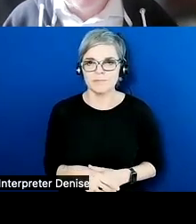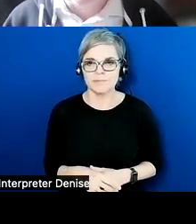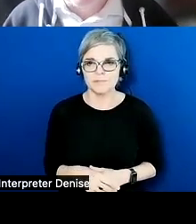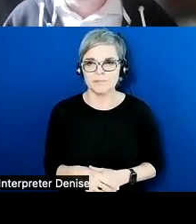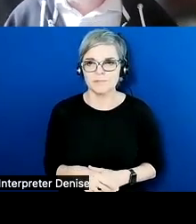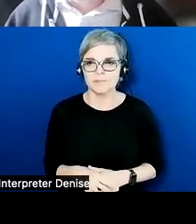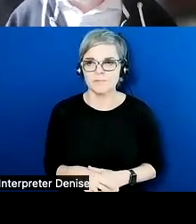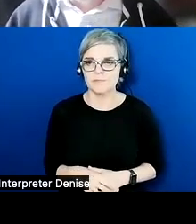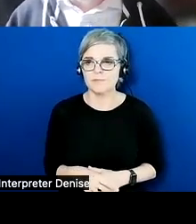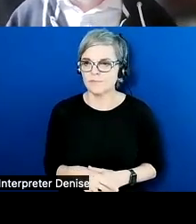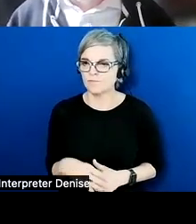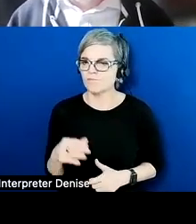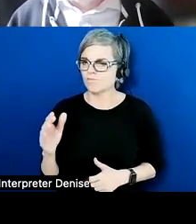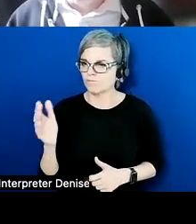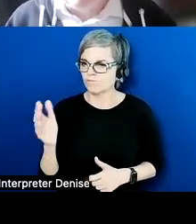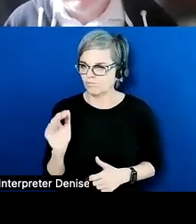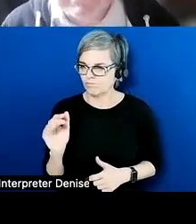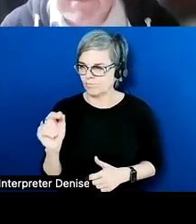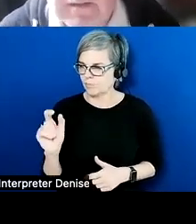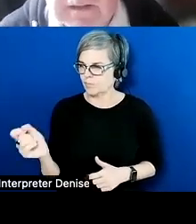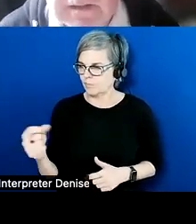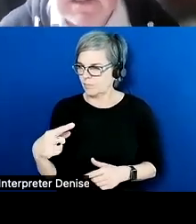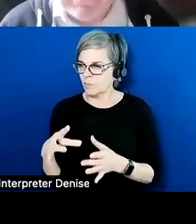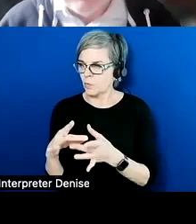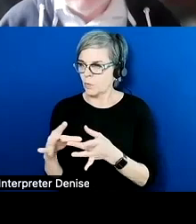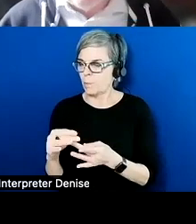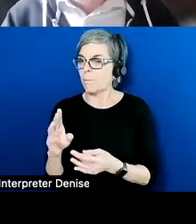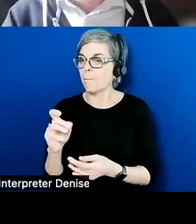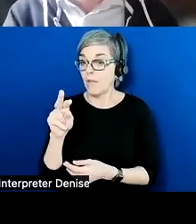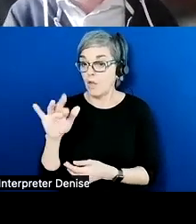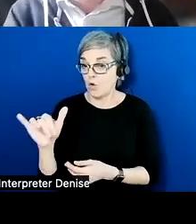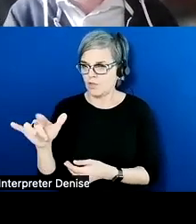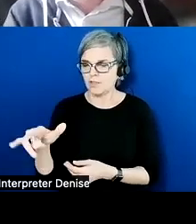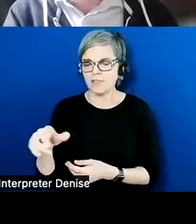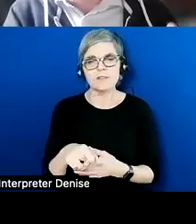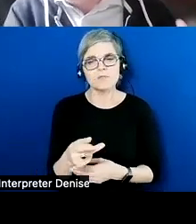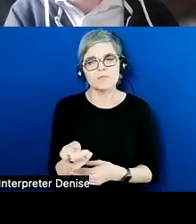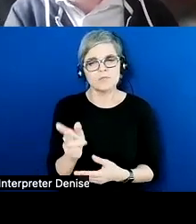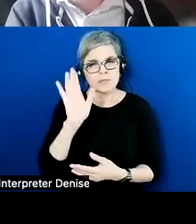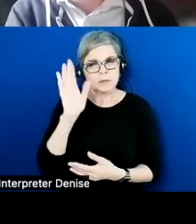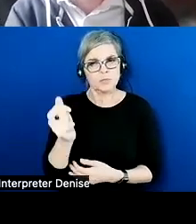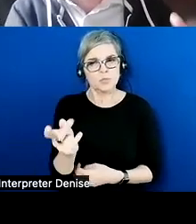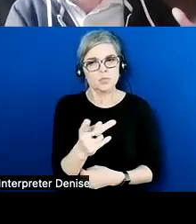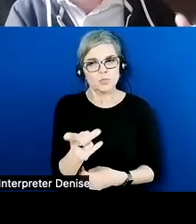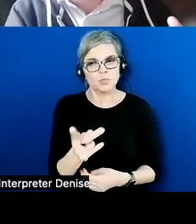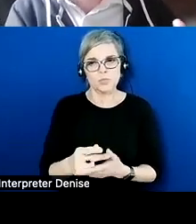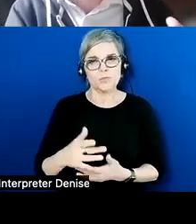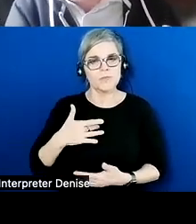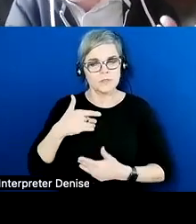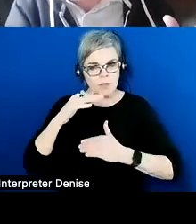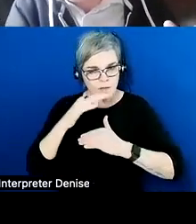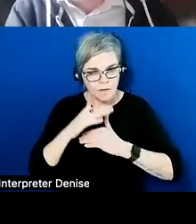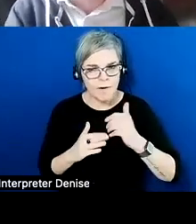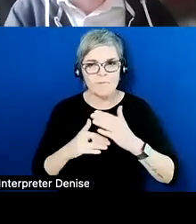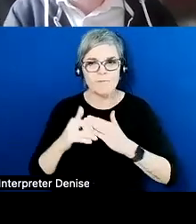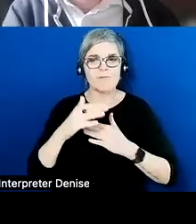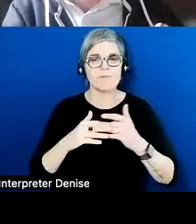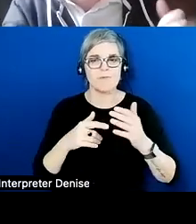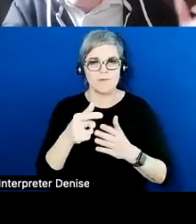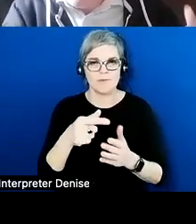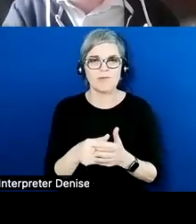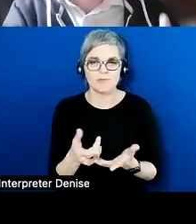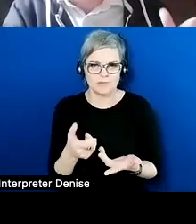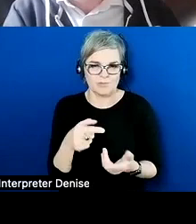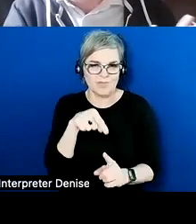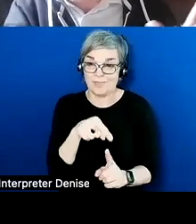Yep, there's a level of comfort. Mary is telling us it's something that's been practiced, something they've done before perhaps, and